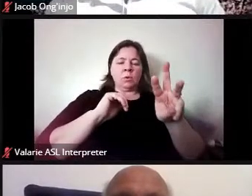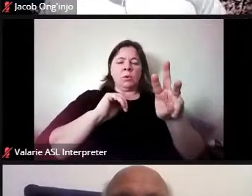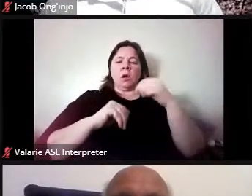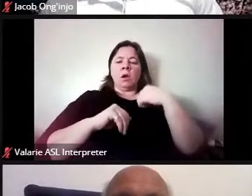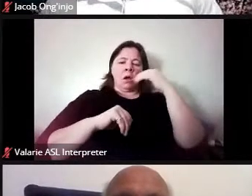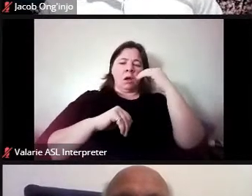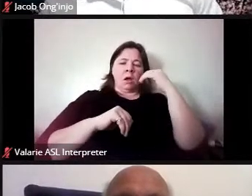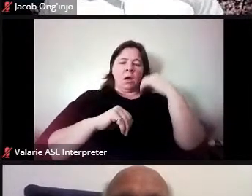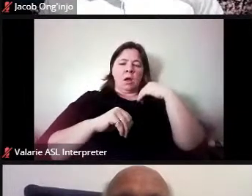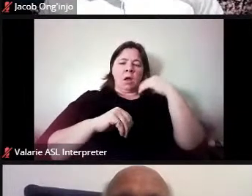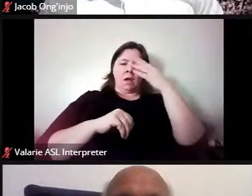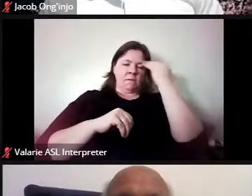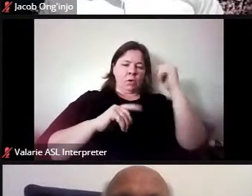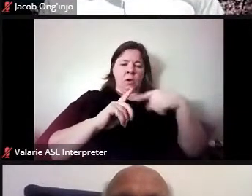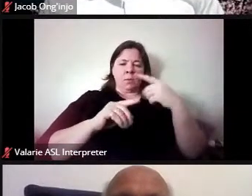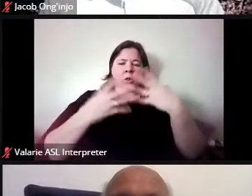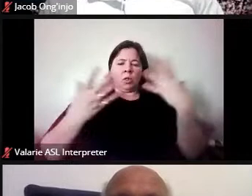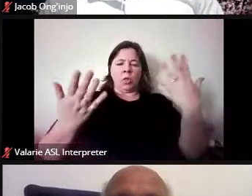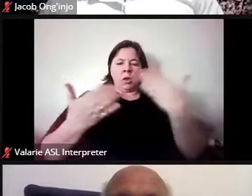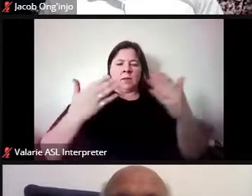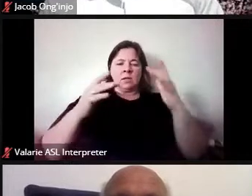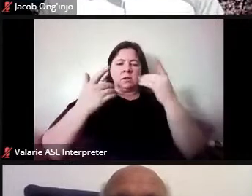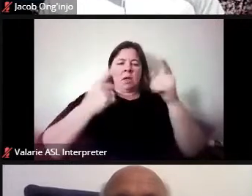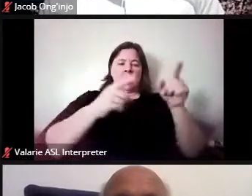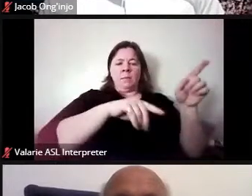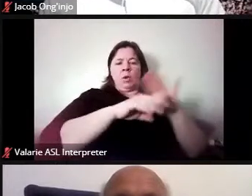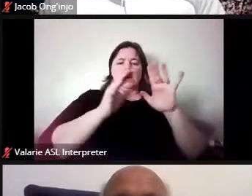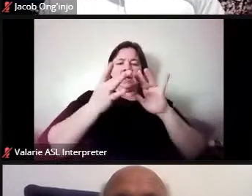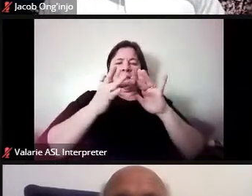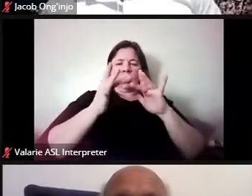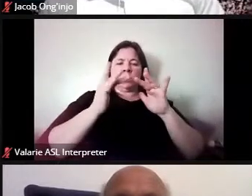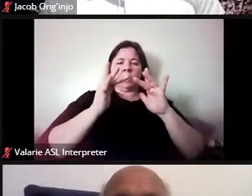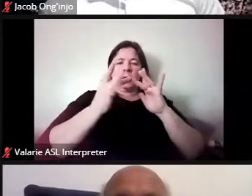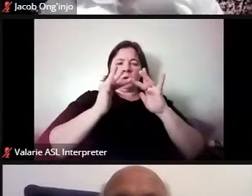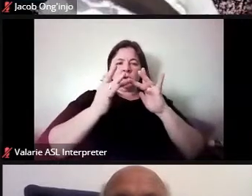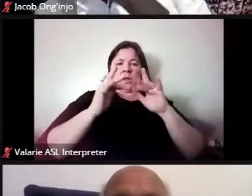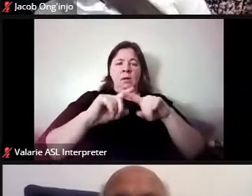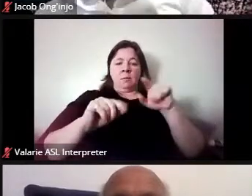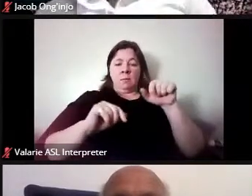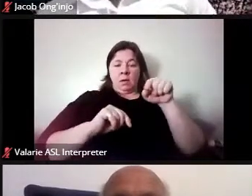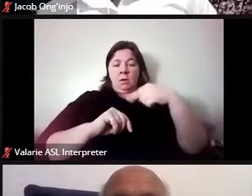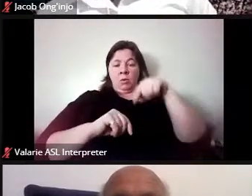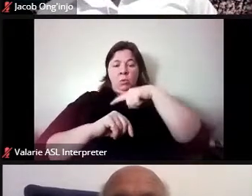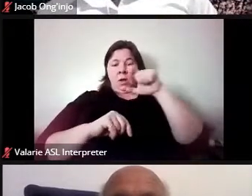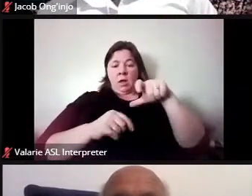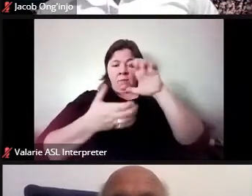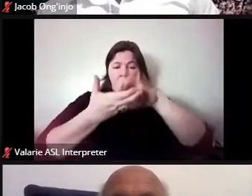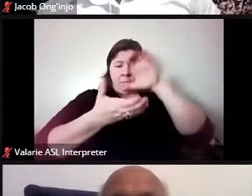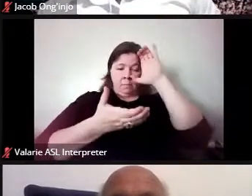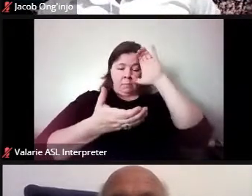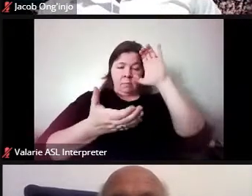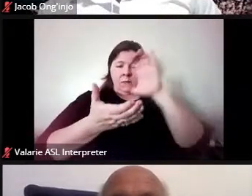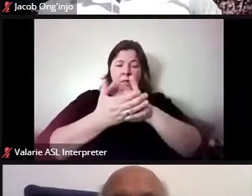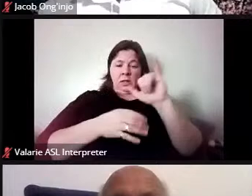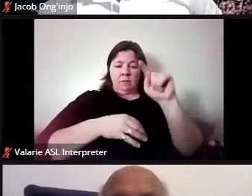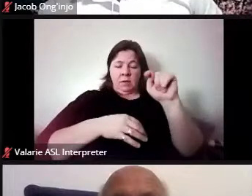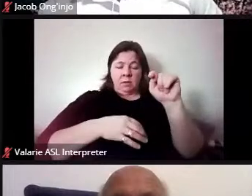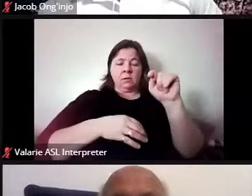a lot of things that are happening on internet. Okay, but this thing is true, so we have to believe this.